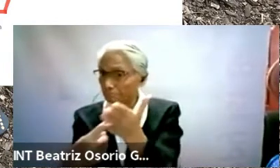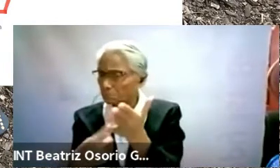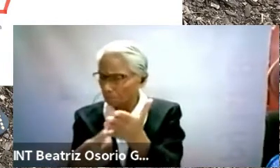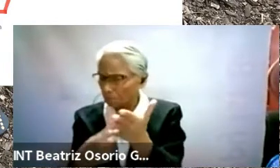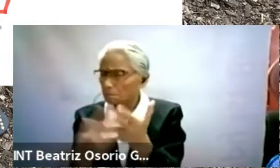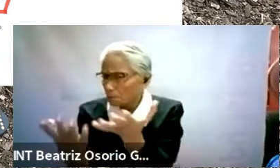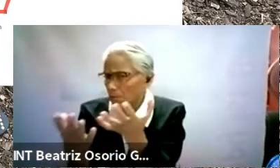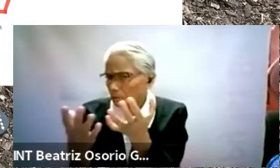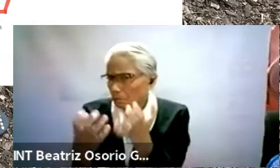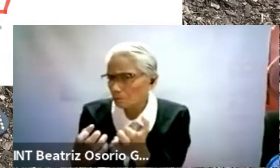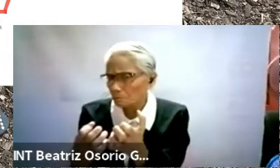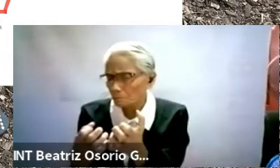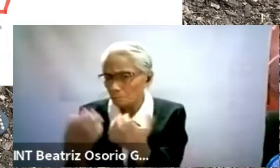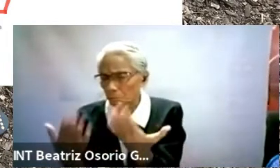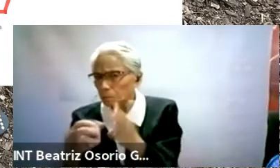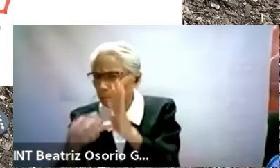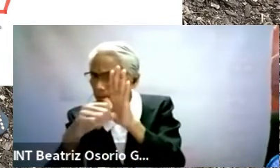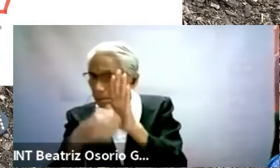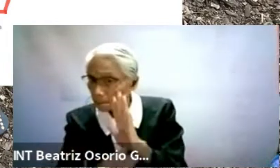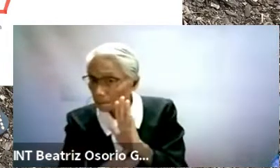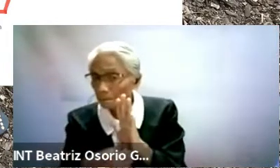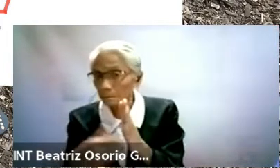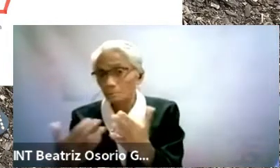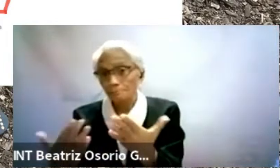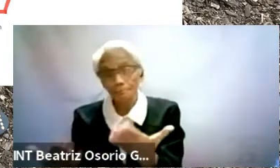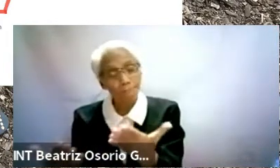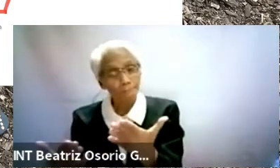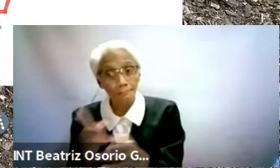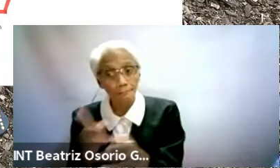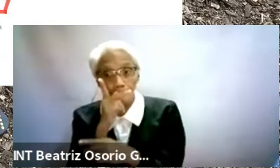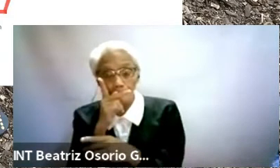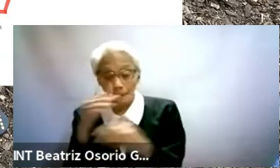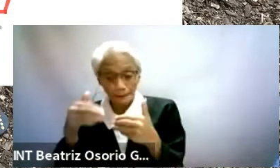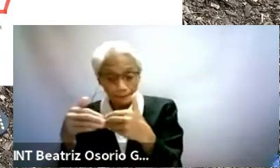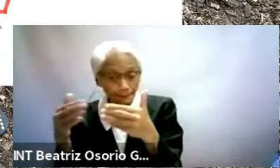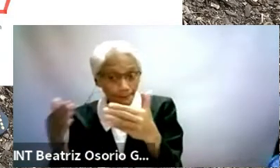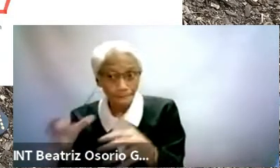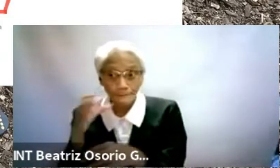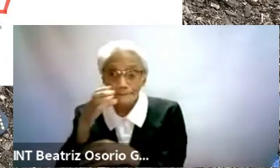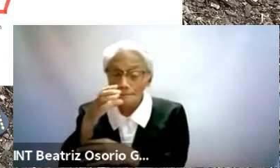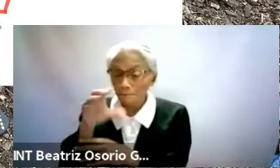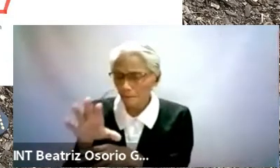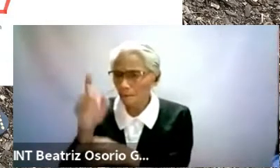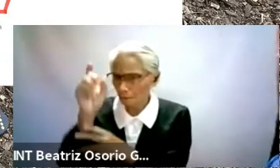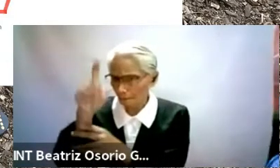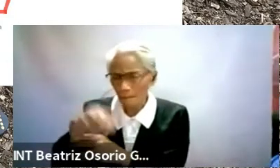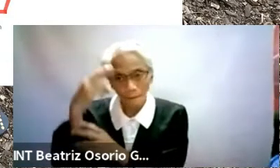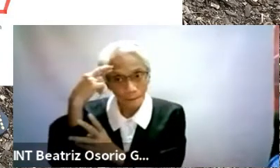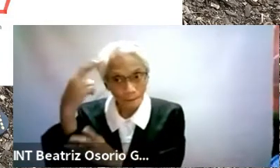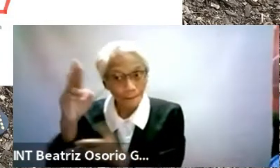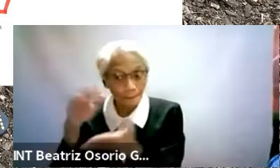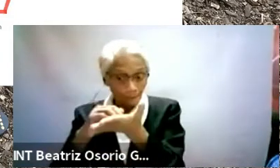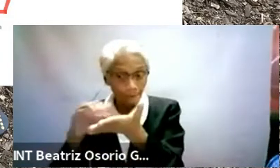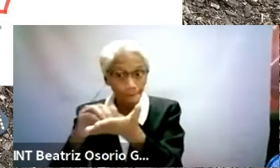want to highlight the child's right to privacy and the way in which the general comment really relies on best practice in